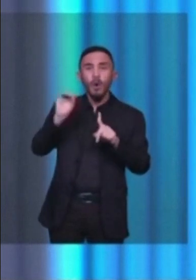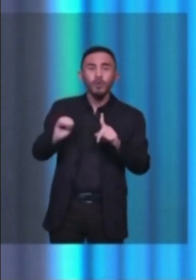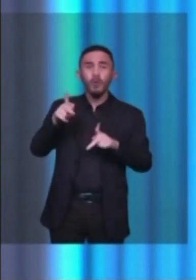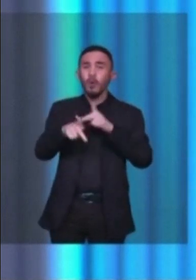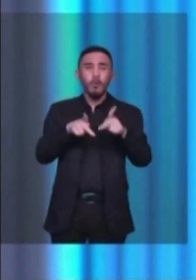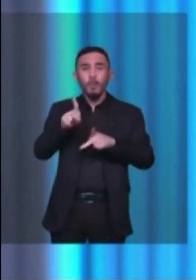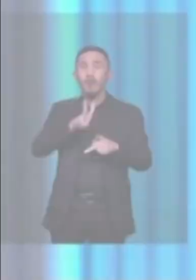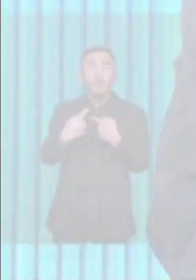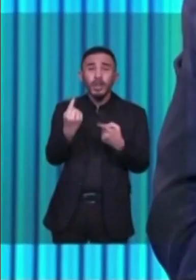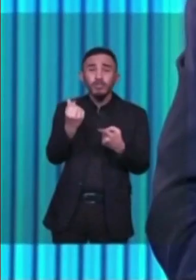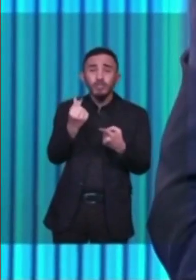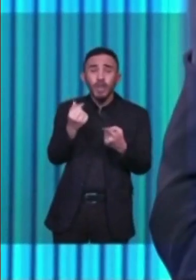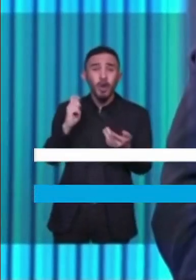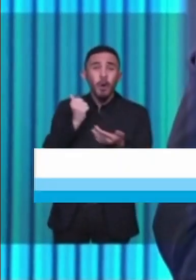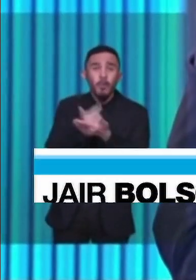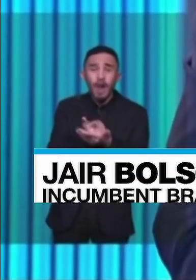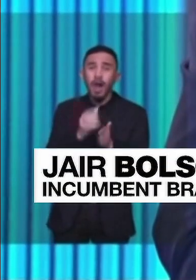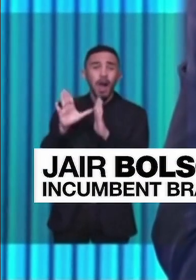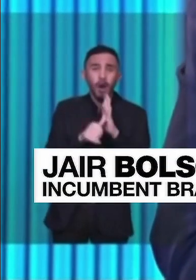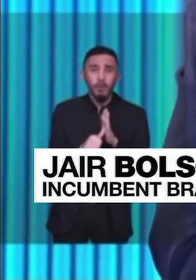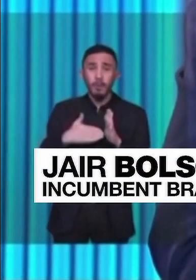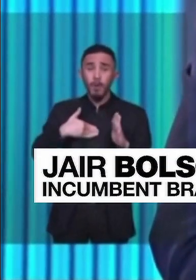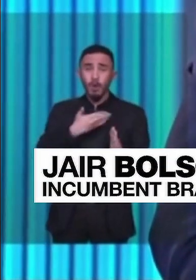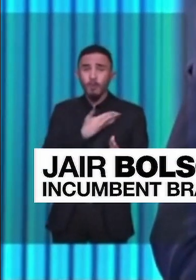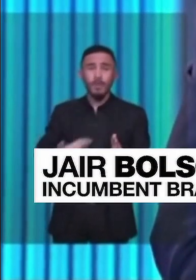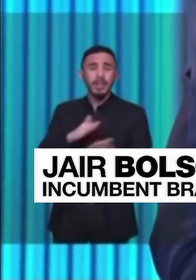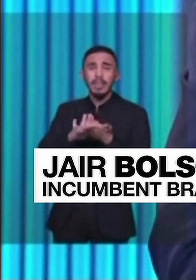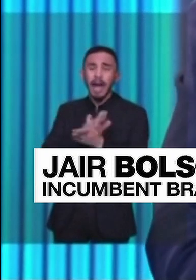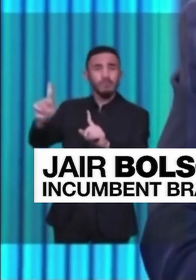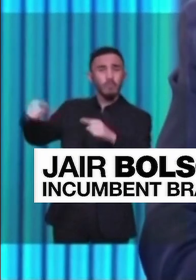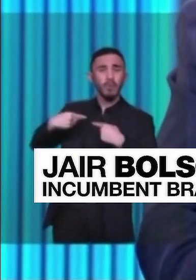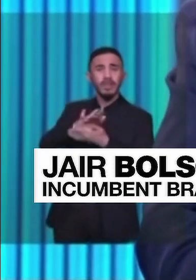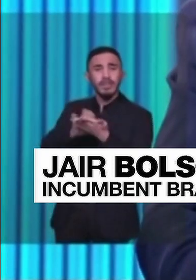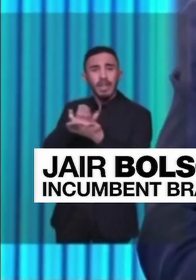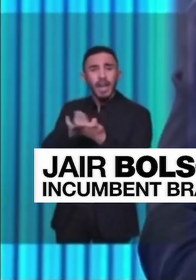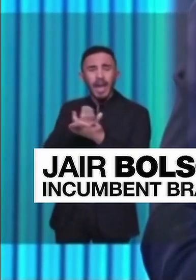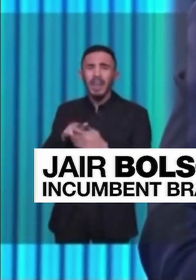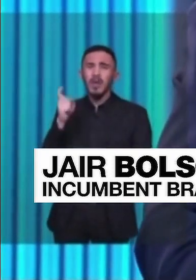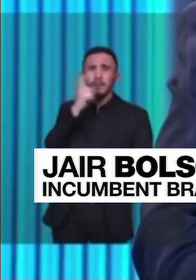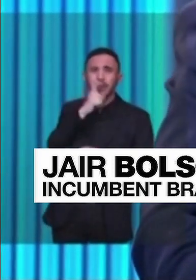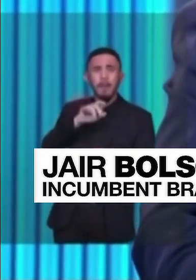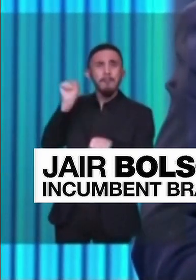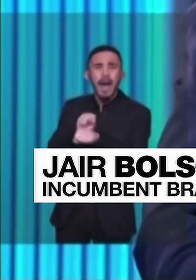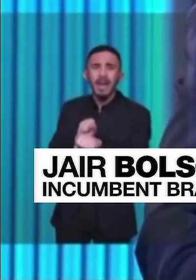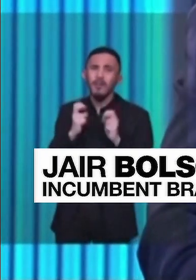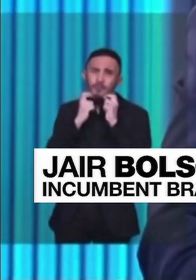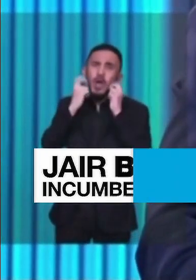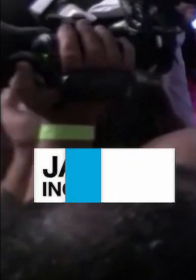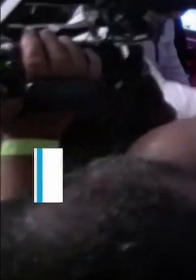home. You have nothing on my government, nothing. Stop lying and feel ashamed,